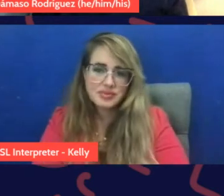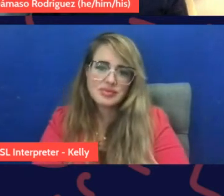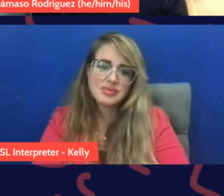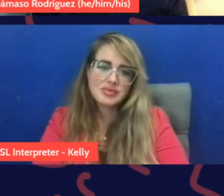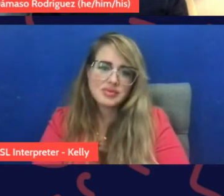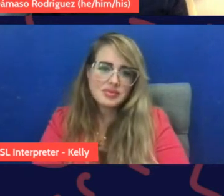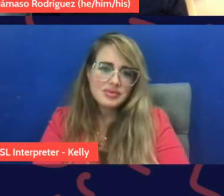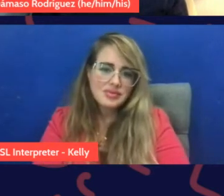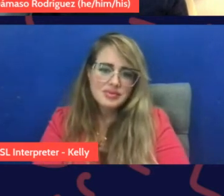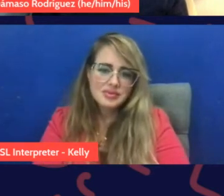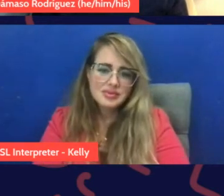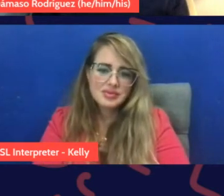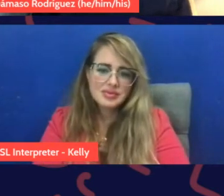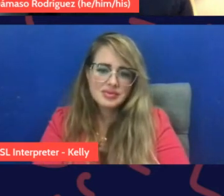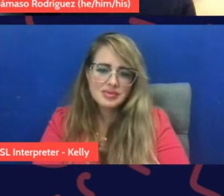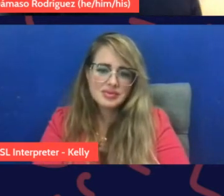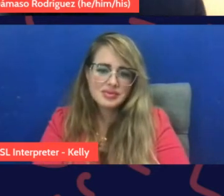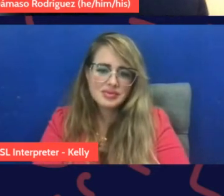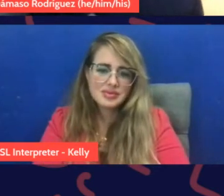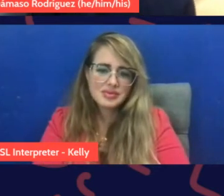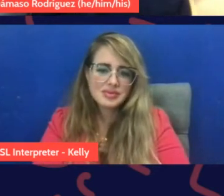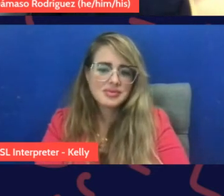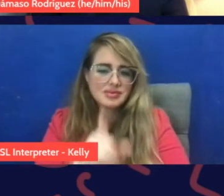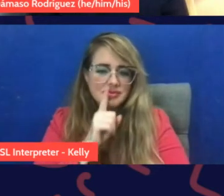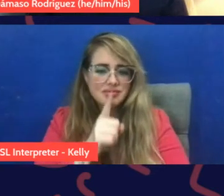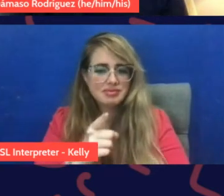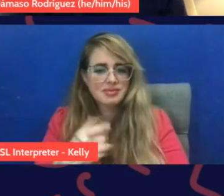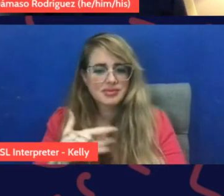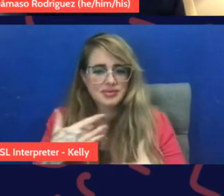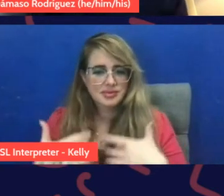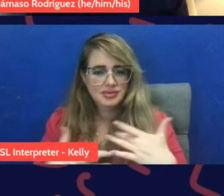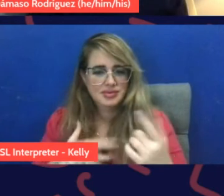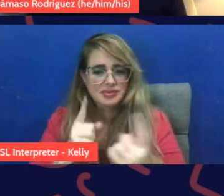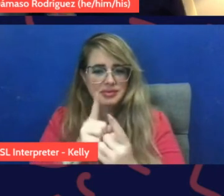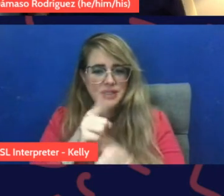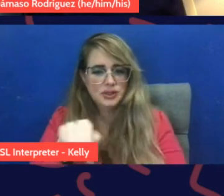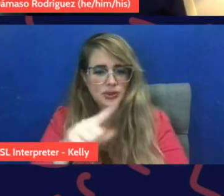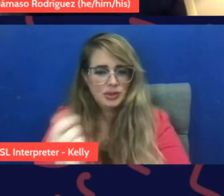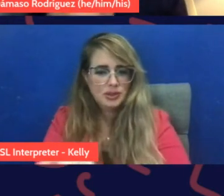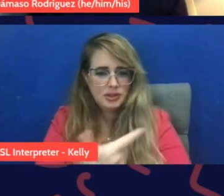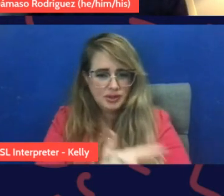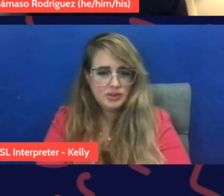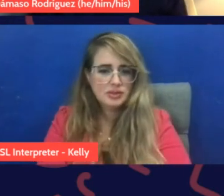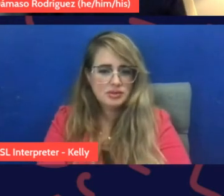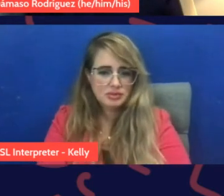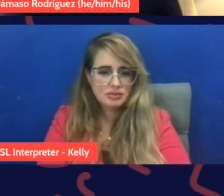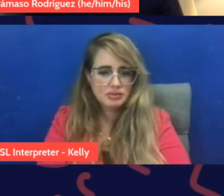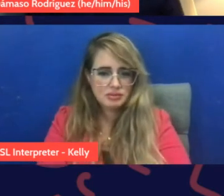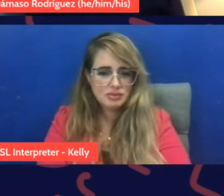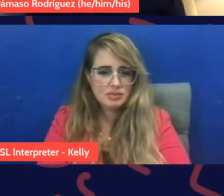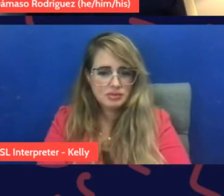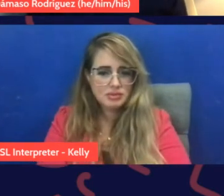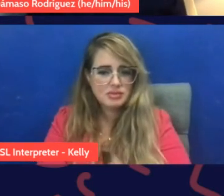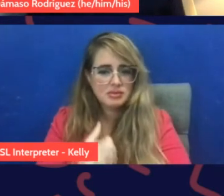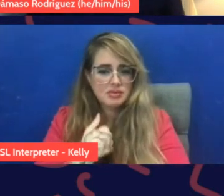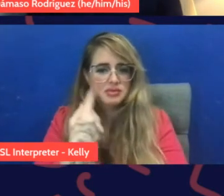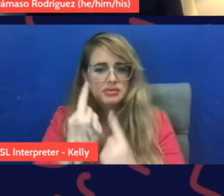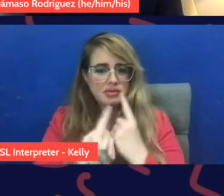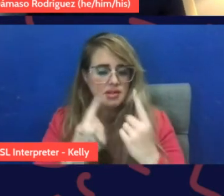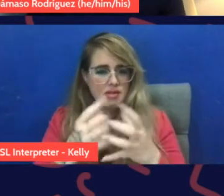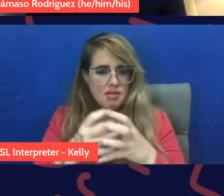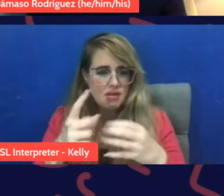it's been really great to meet you all and be in this space. That's for sure. Well, I'm thinking a lot